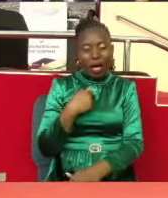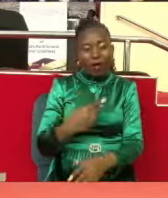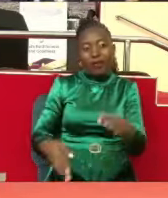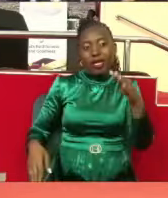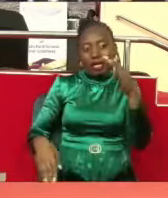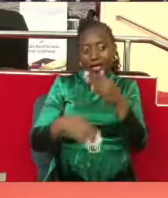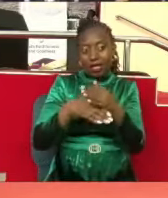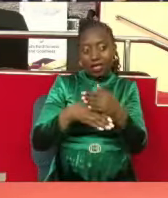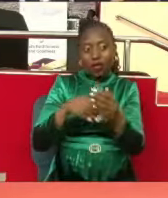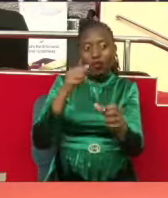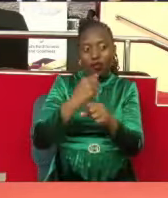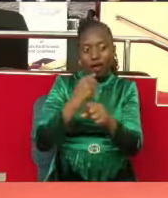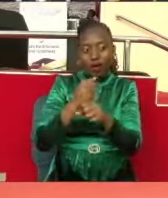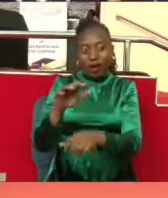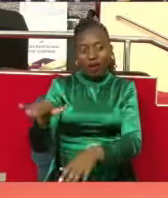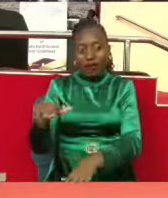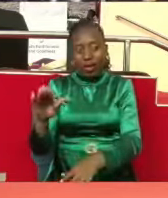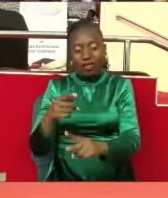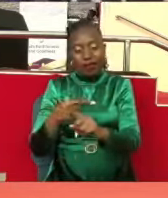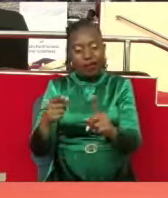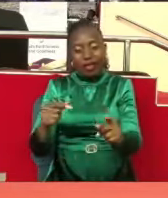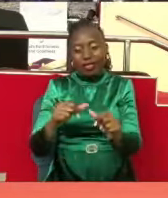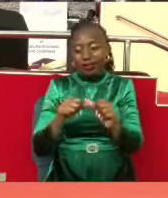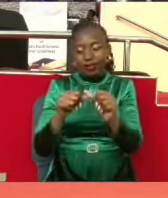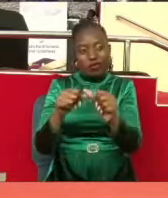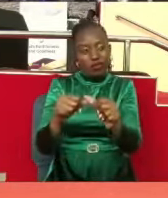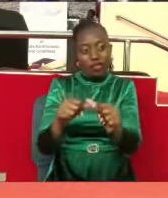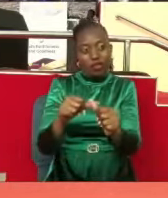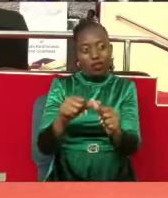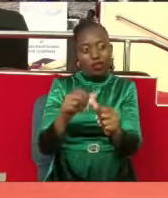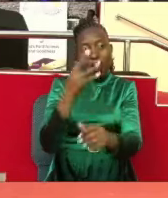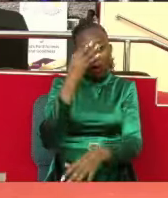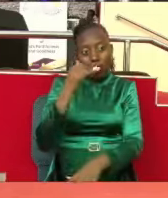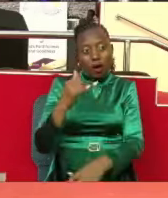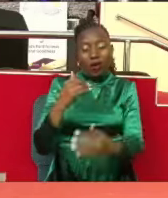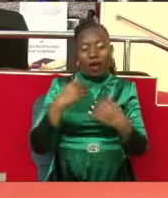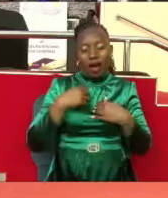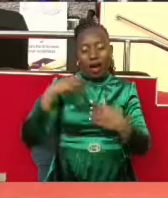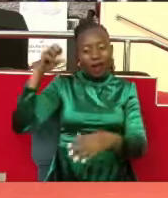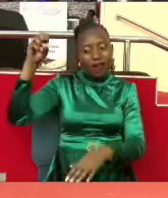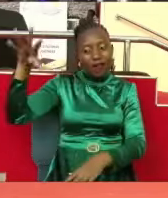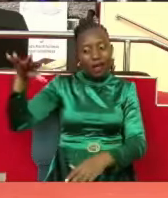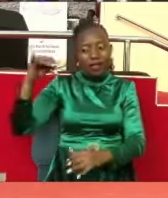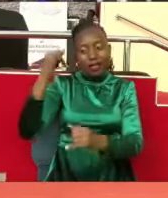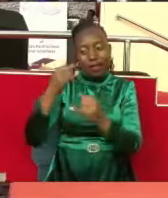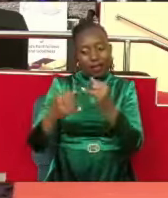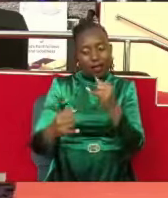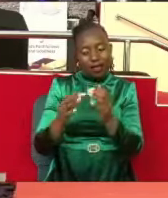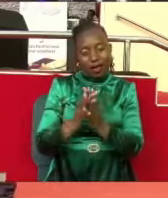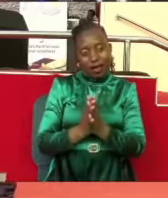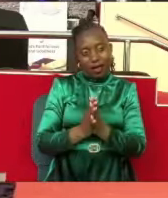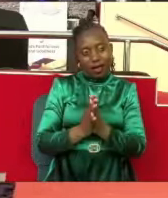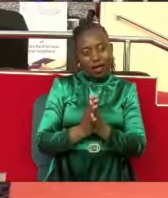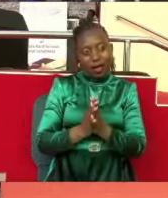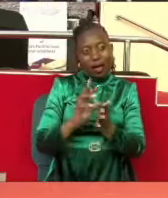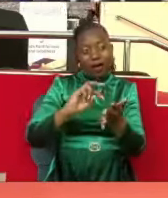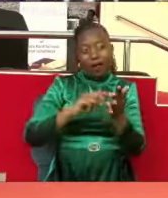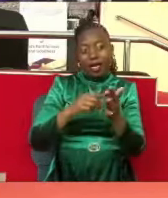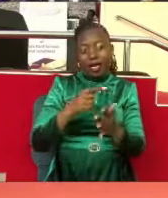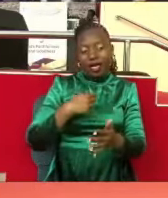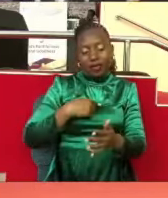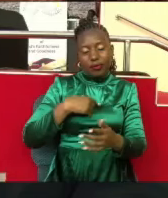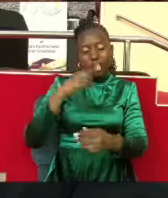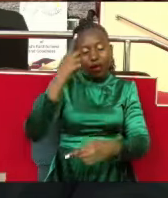am walking through. Lakini napitia. There is light at the end of the tunnel. Kuna mwangaza pale mwisho. And when I emerge, I'll be victorious. Ninapofika mwisho